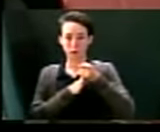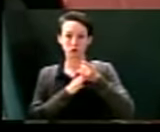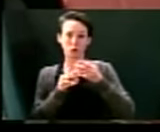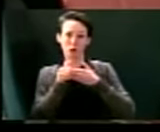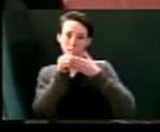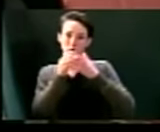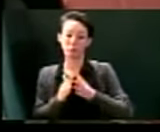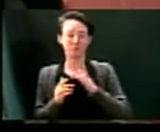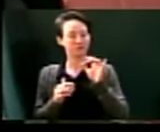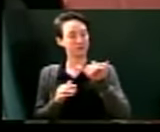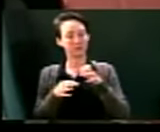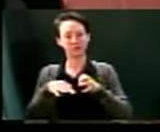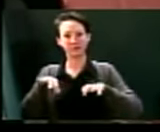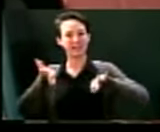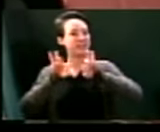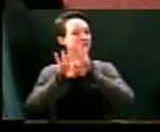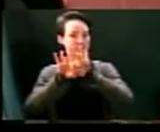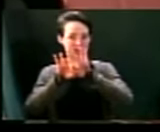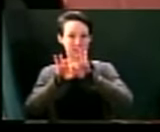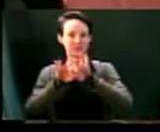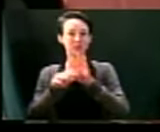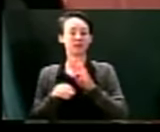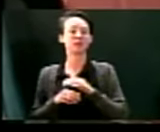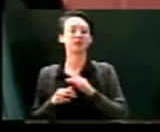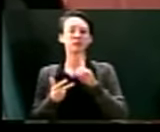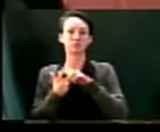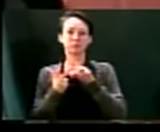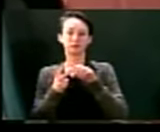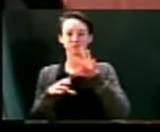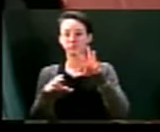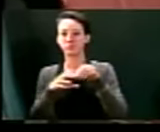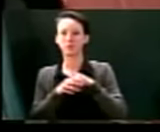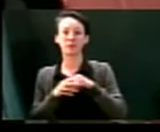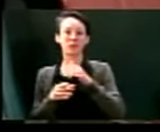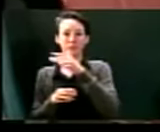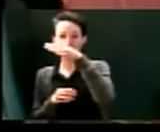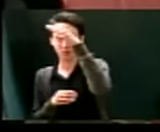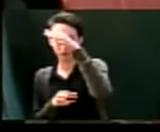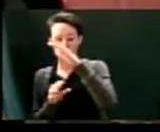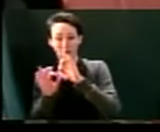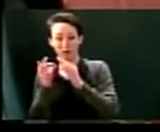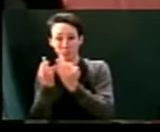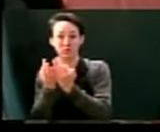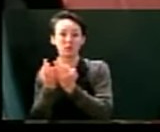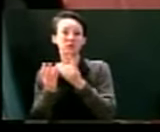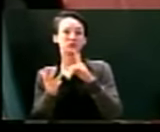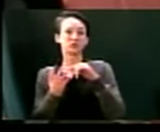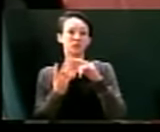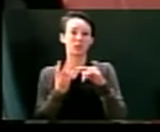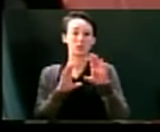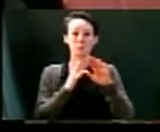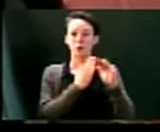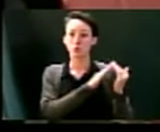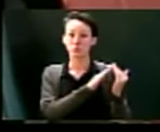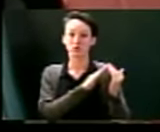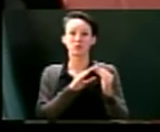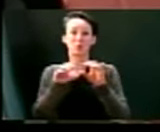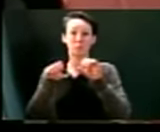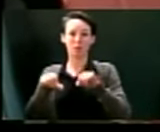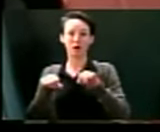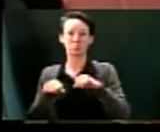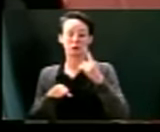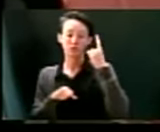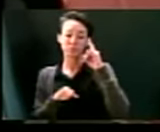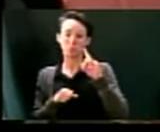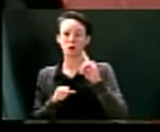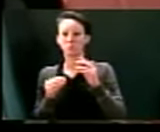about teacher leadership and their engagement with families and the community, as well as their potential for even greater contributions to